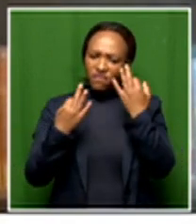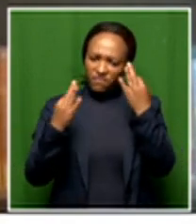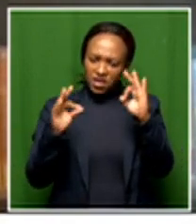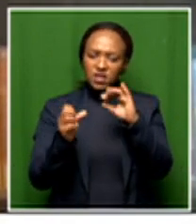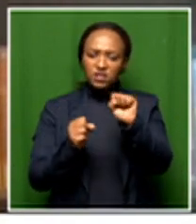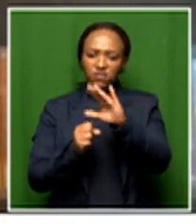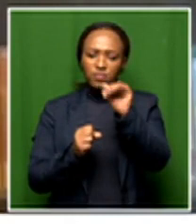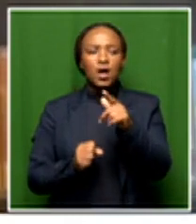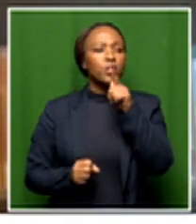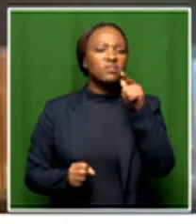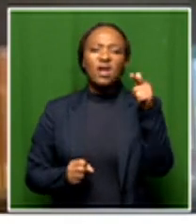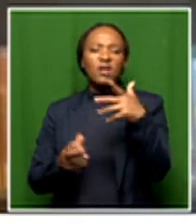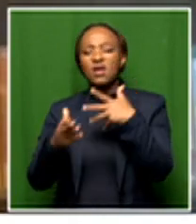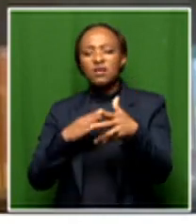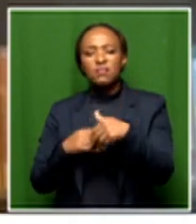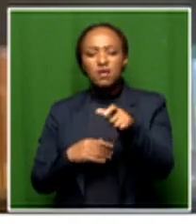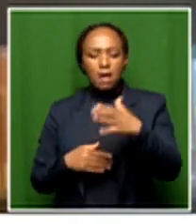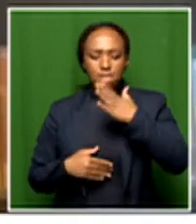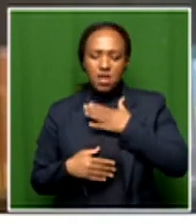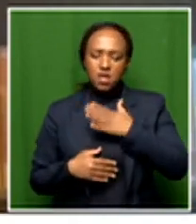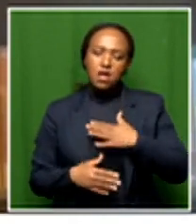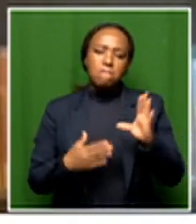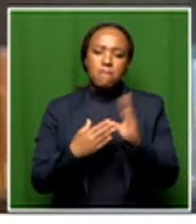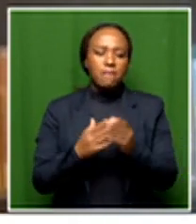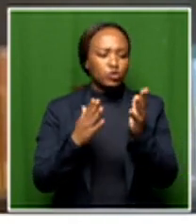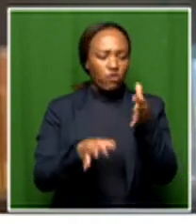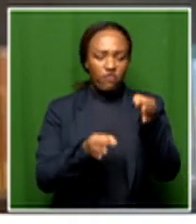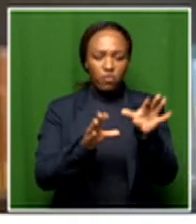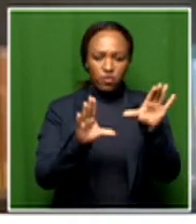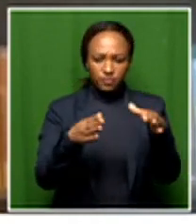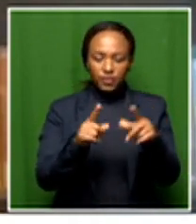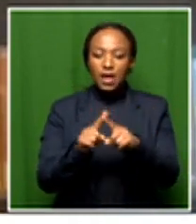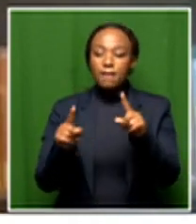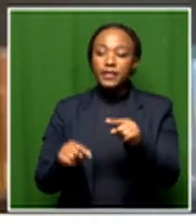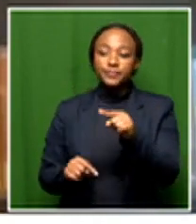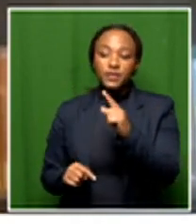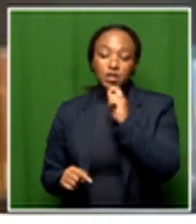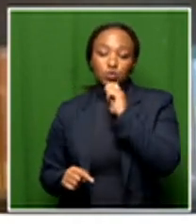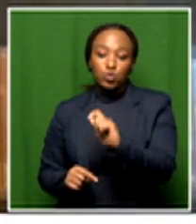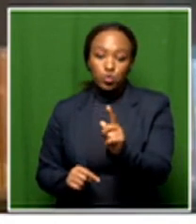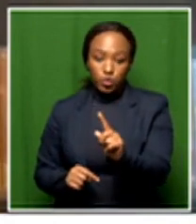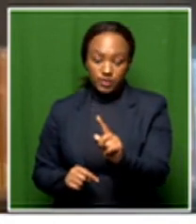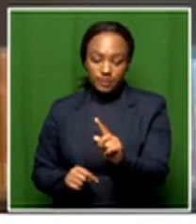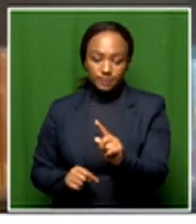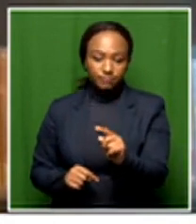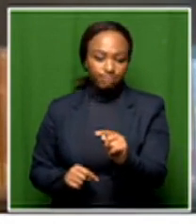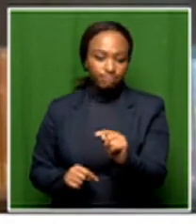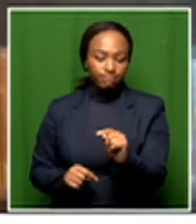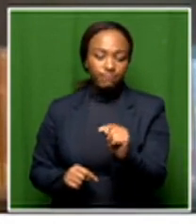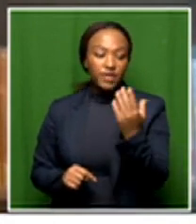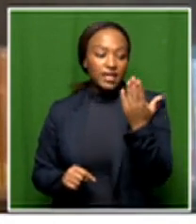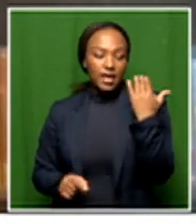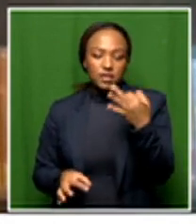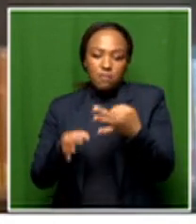public platform and tell anybody that I am a member of a political party. The fact of the matter is this. The last